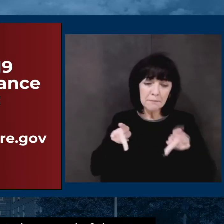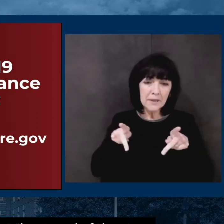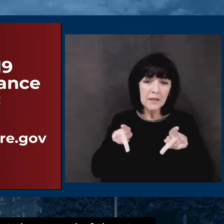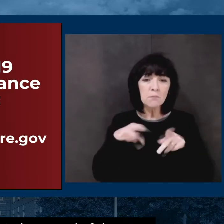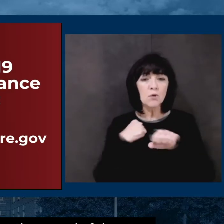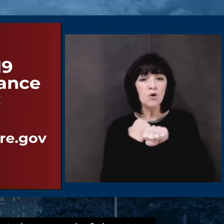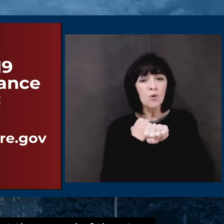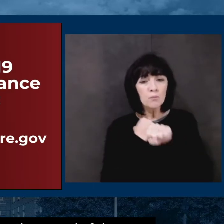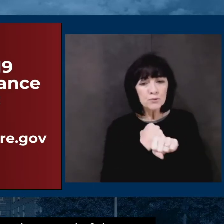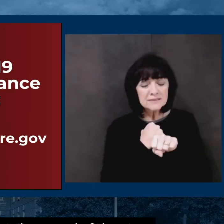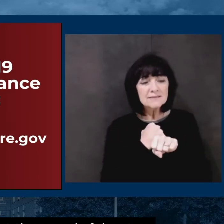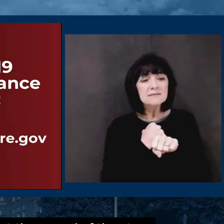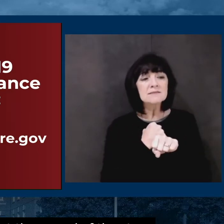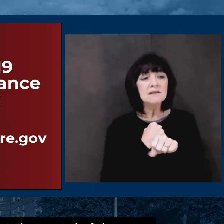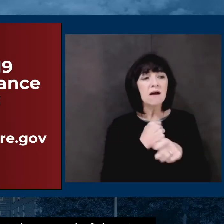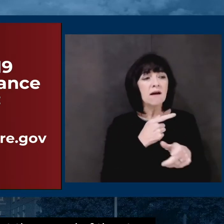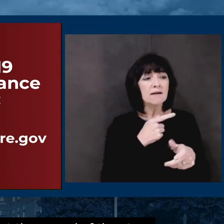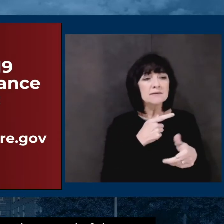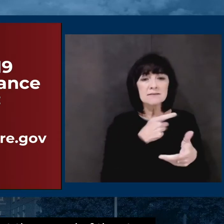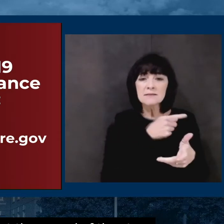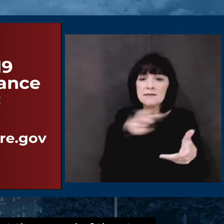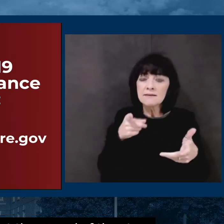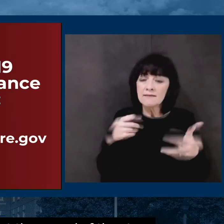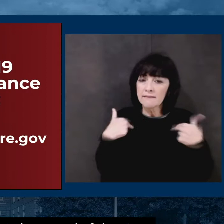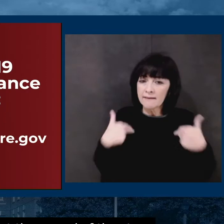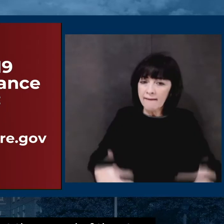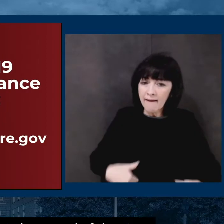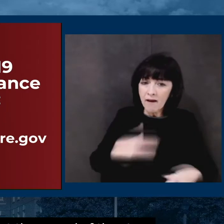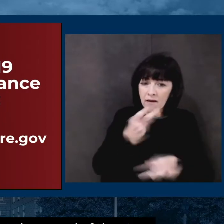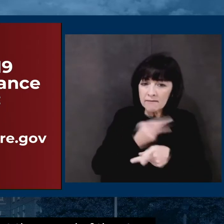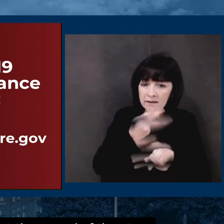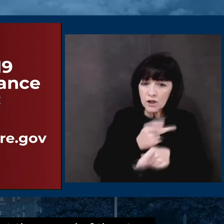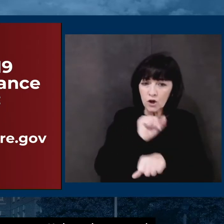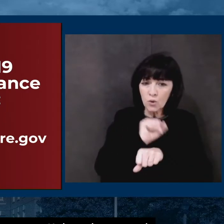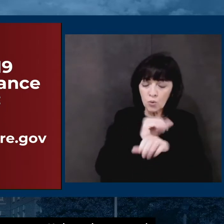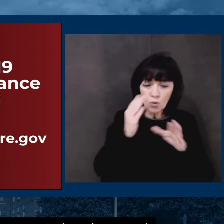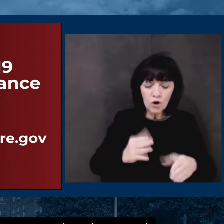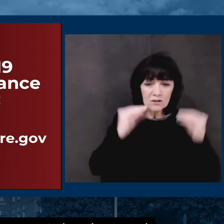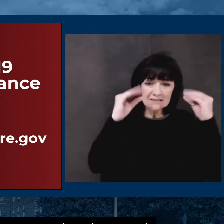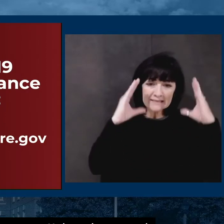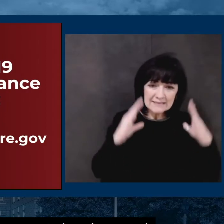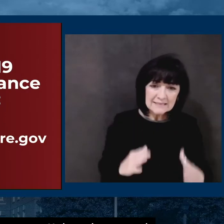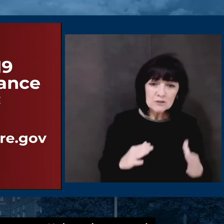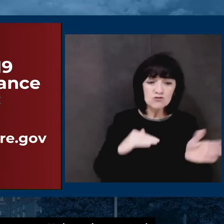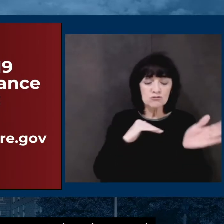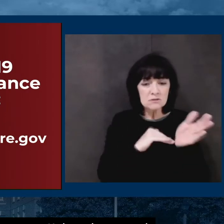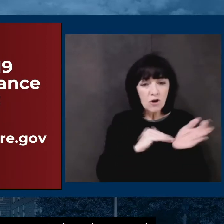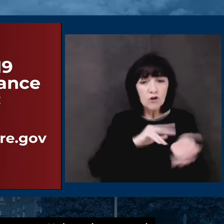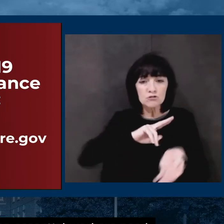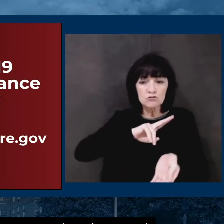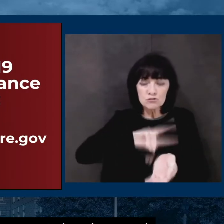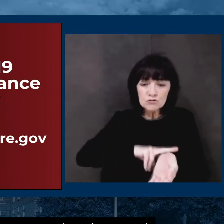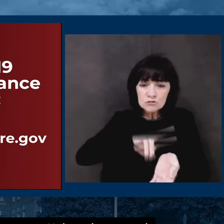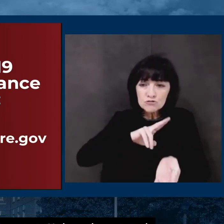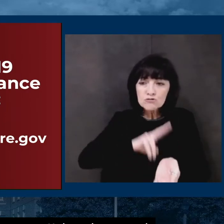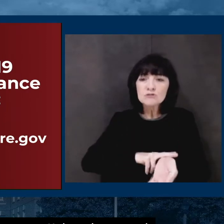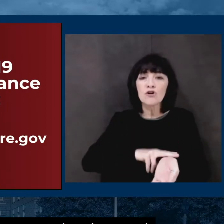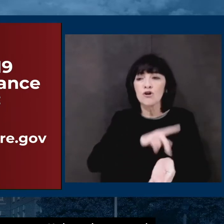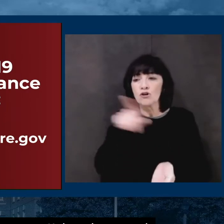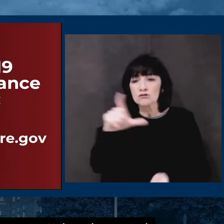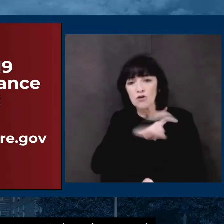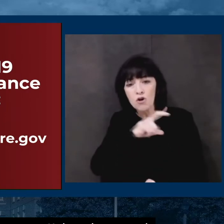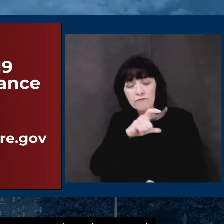the essential workers needed both in schools and at hospitals. Our healthcare